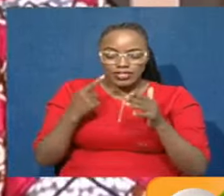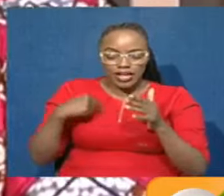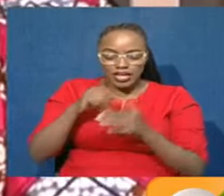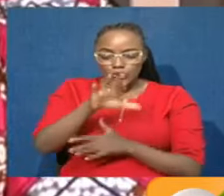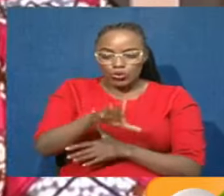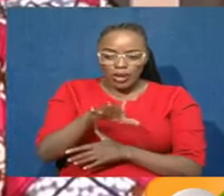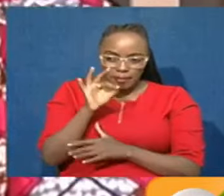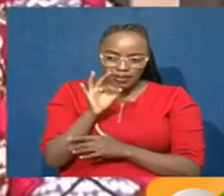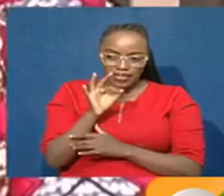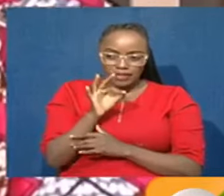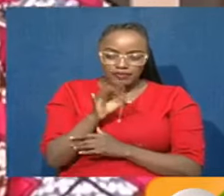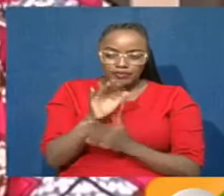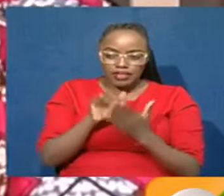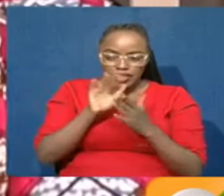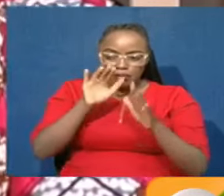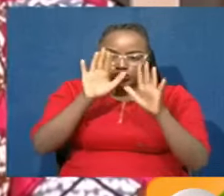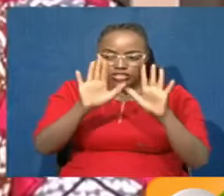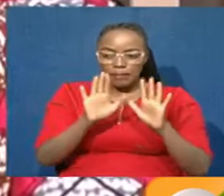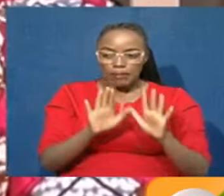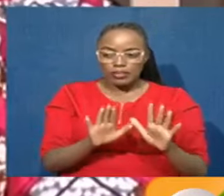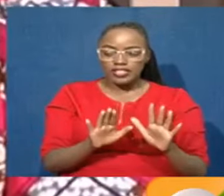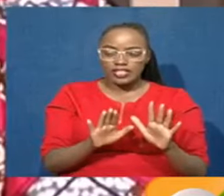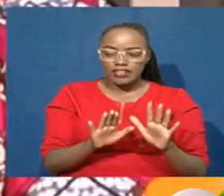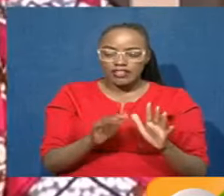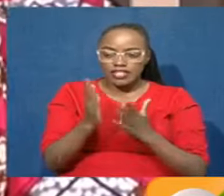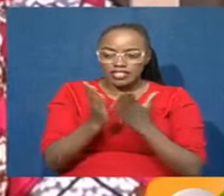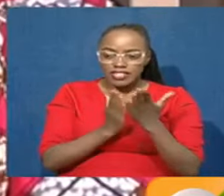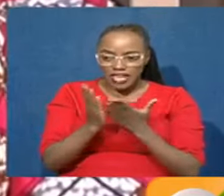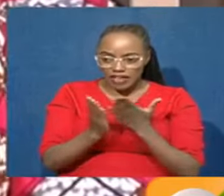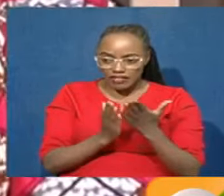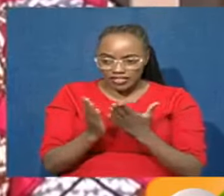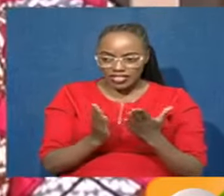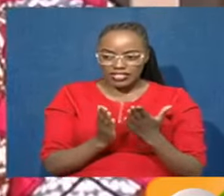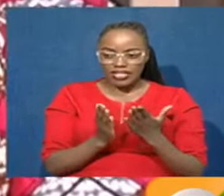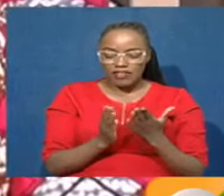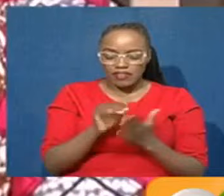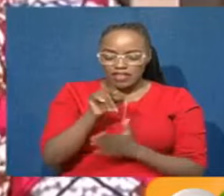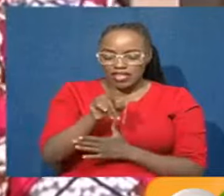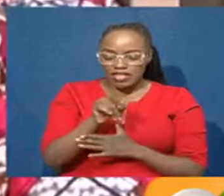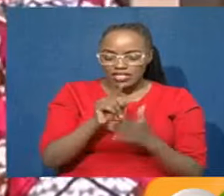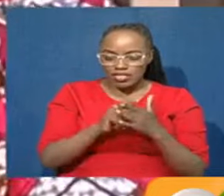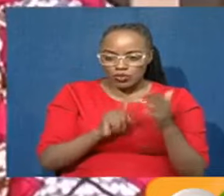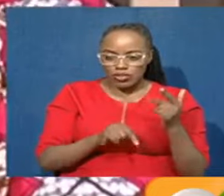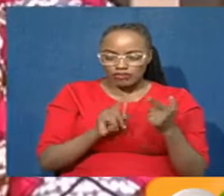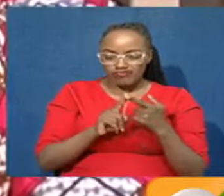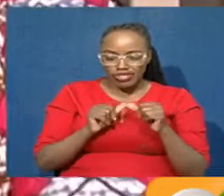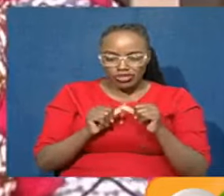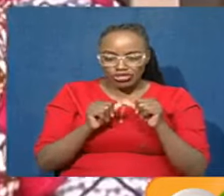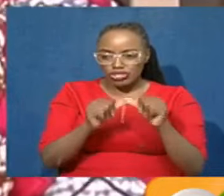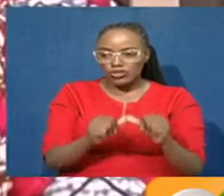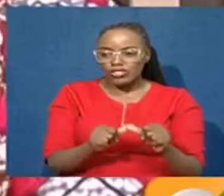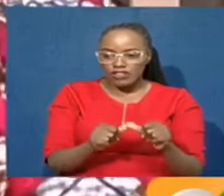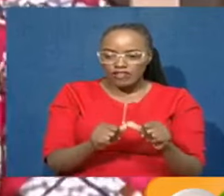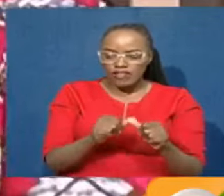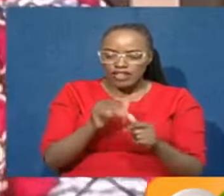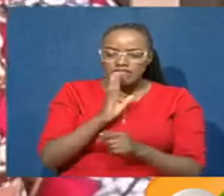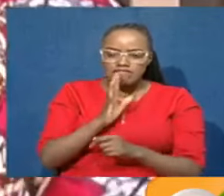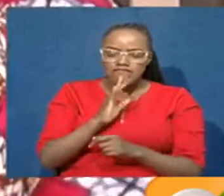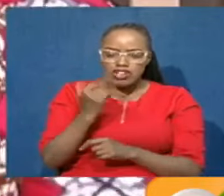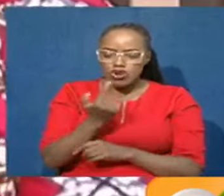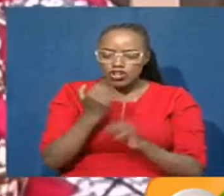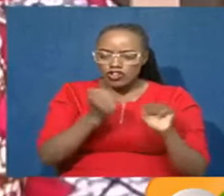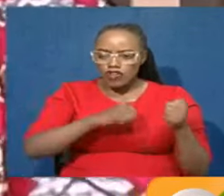picked on the most essential services, and these were continuity, not speaking just for